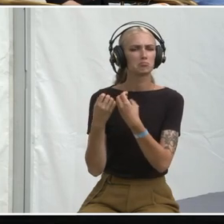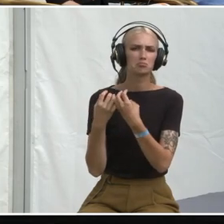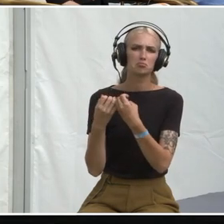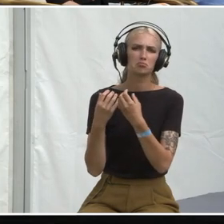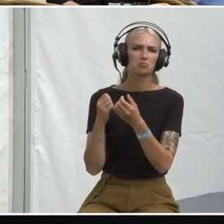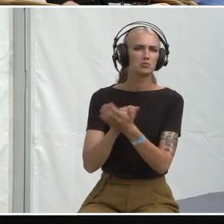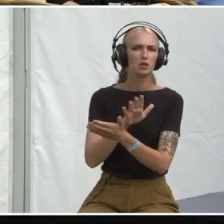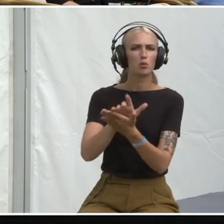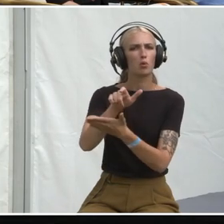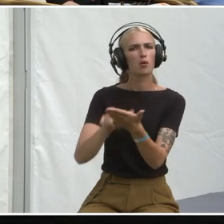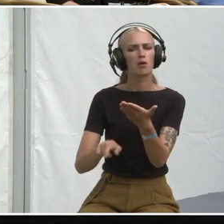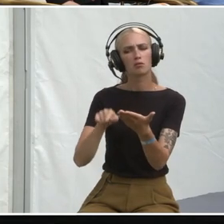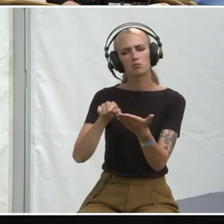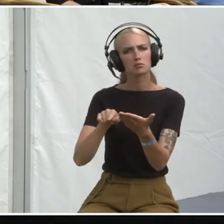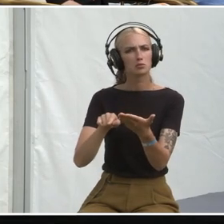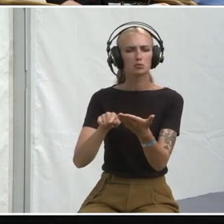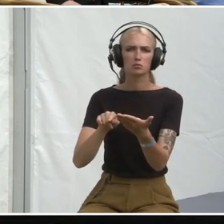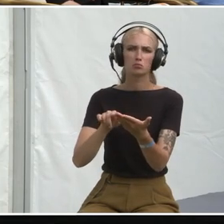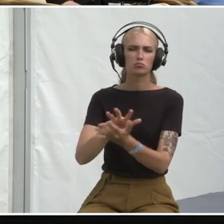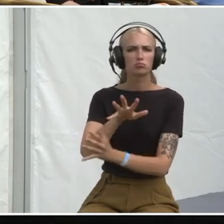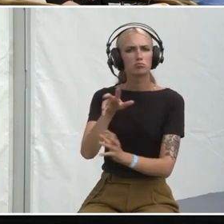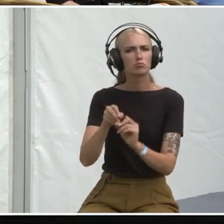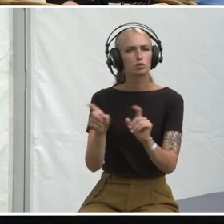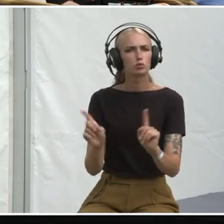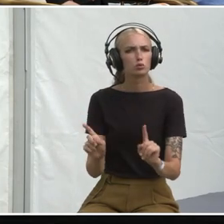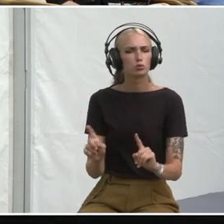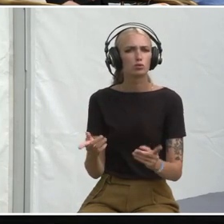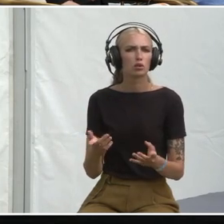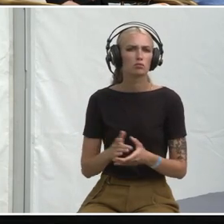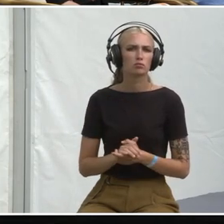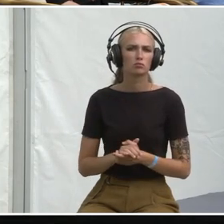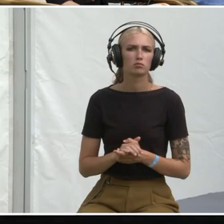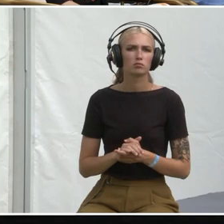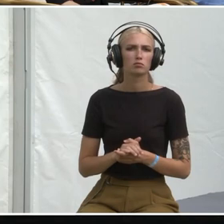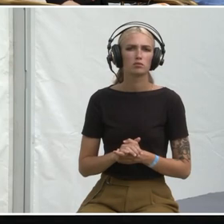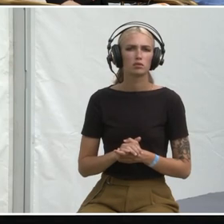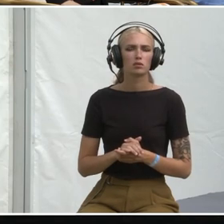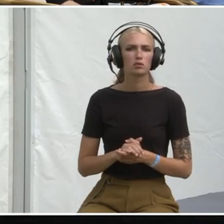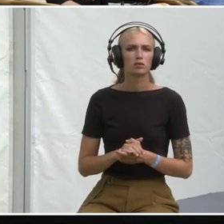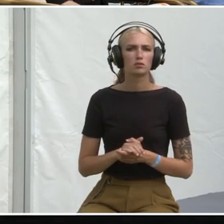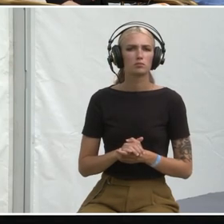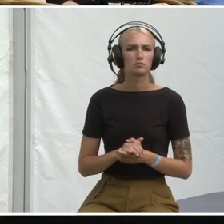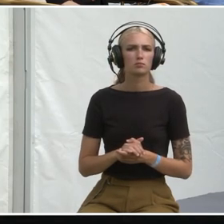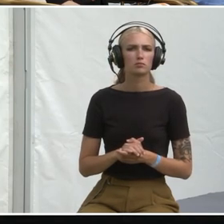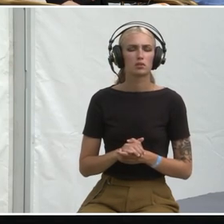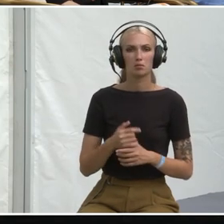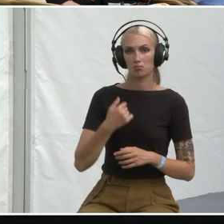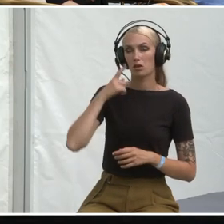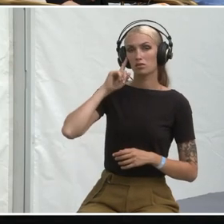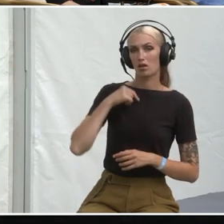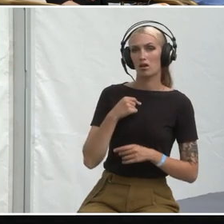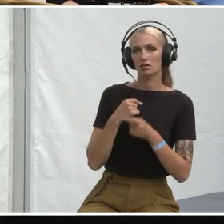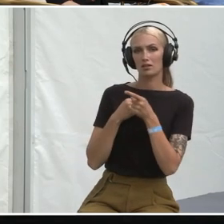highlights from that study? It was a significant empirical study, and probably, as far as I know, the